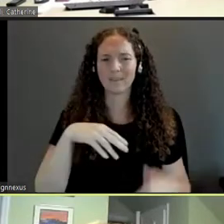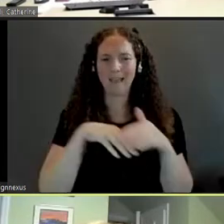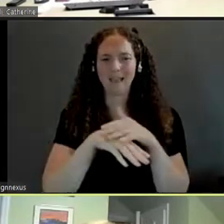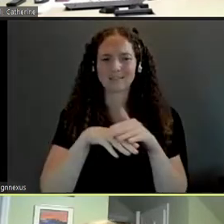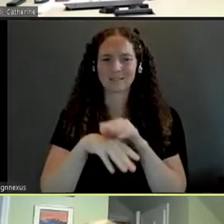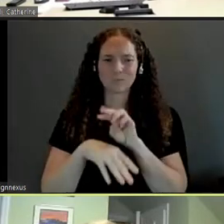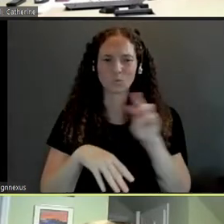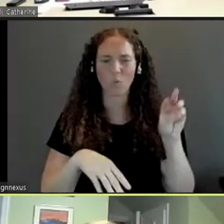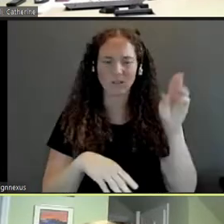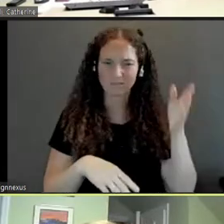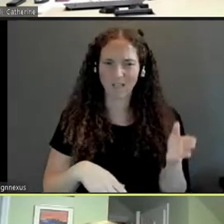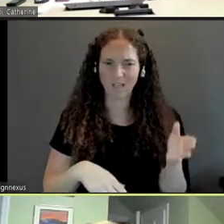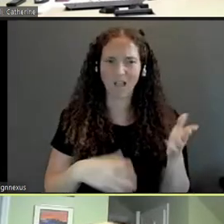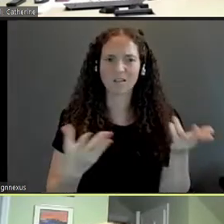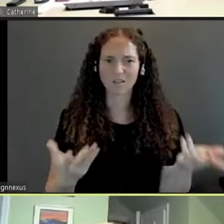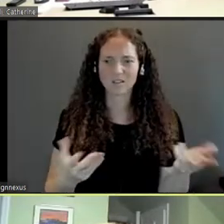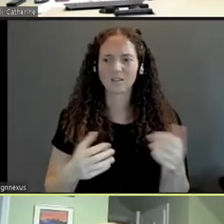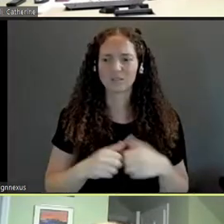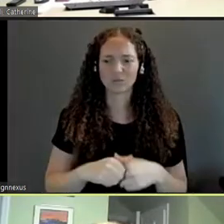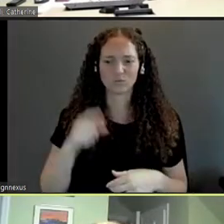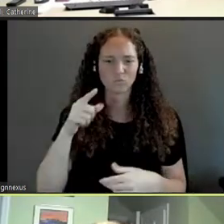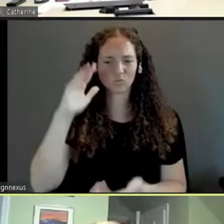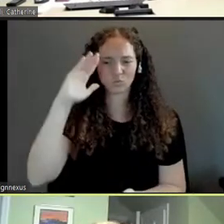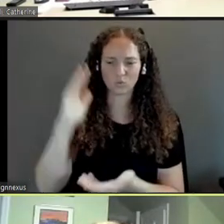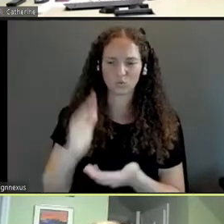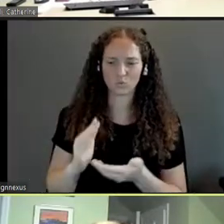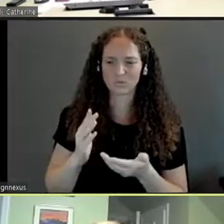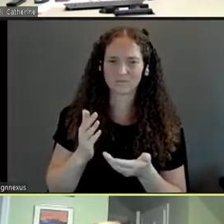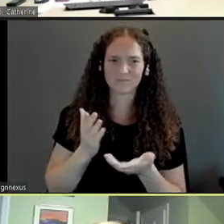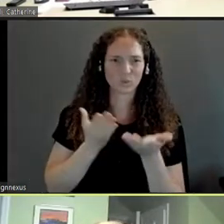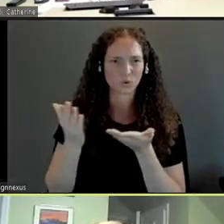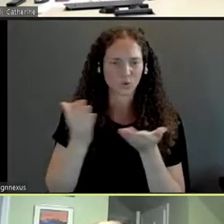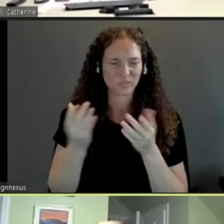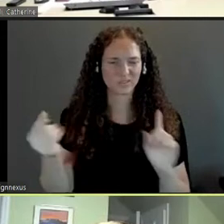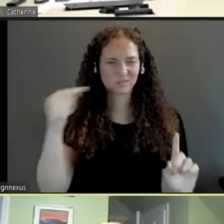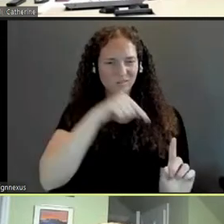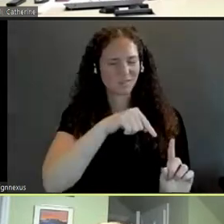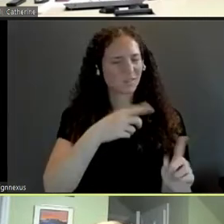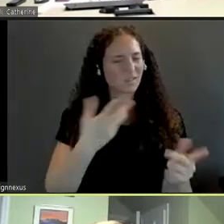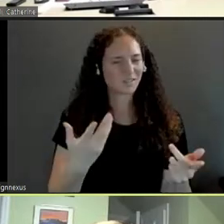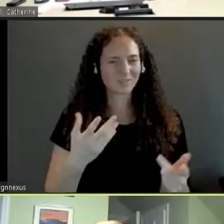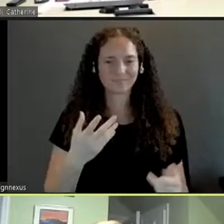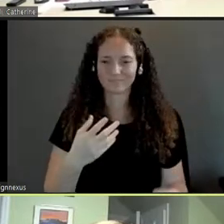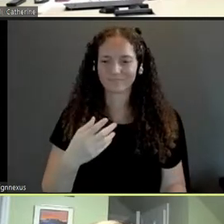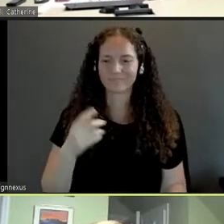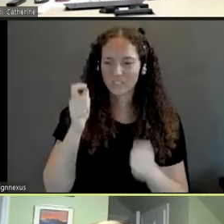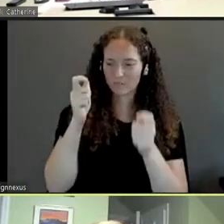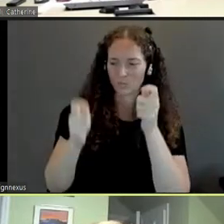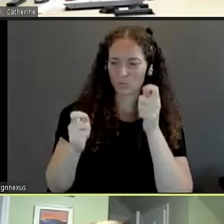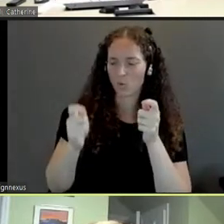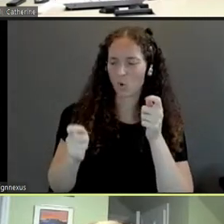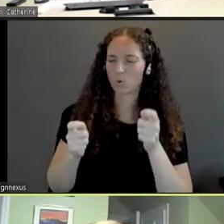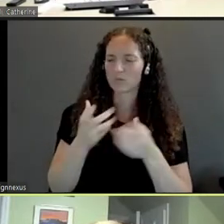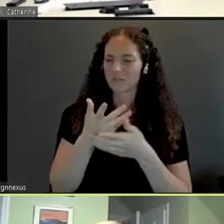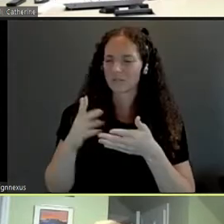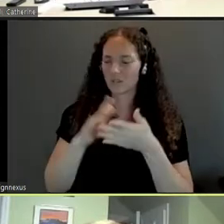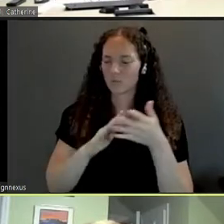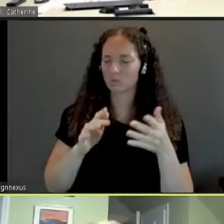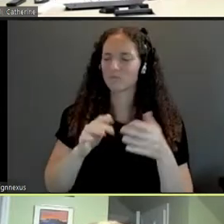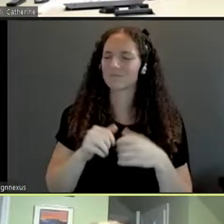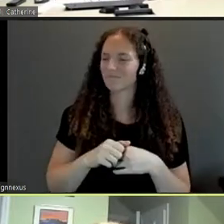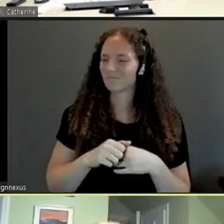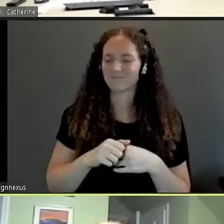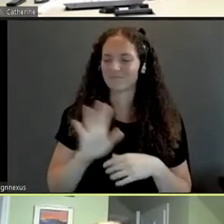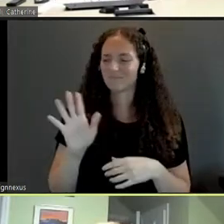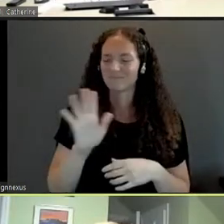Station access to hourly. These proposed changes are unacceptable to the thousands of people who live in Great Neck and work or visit the